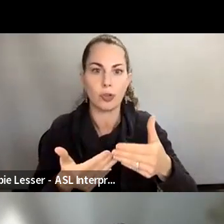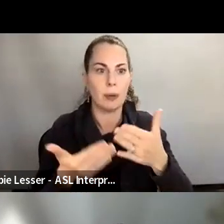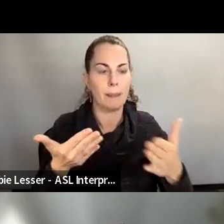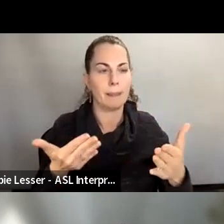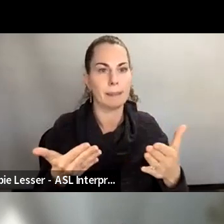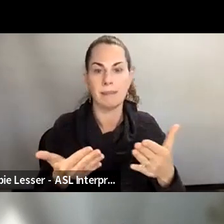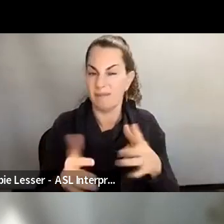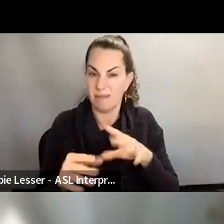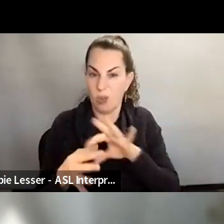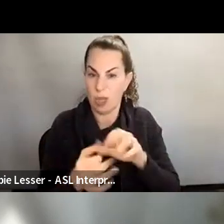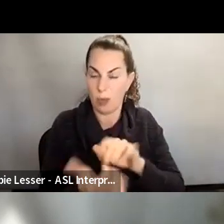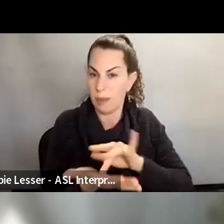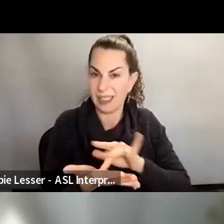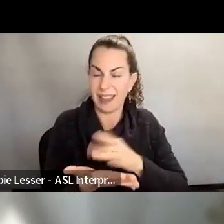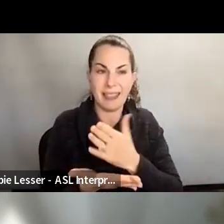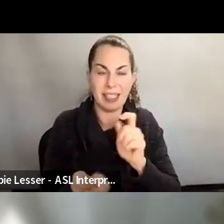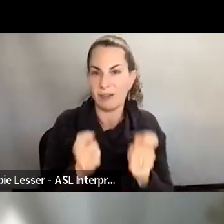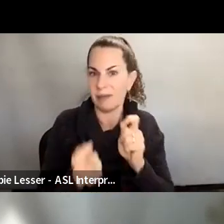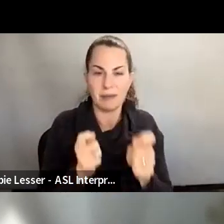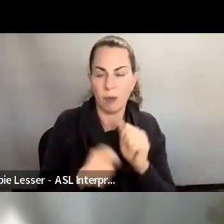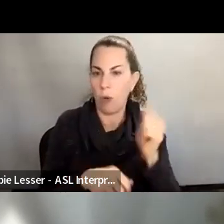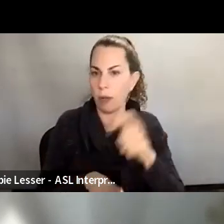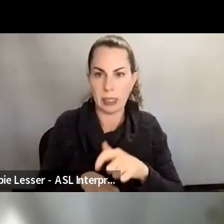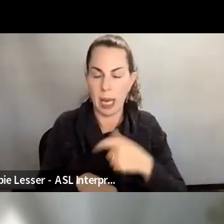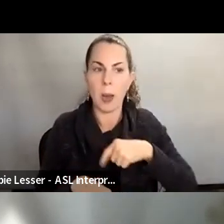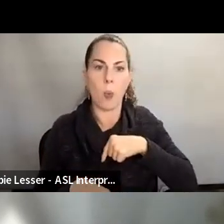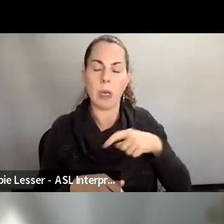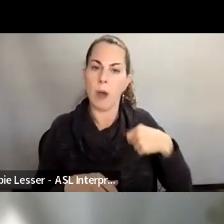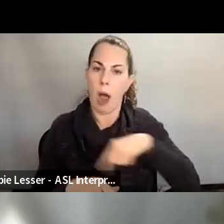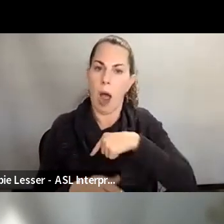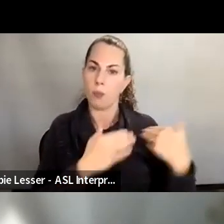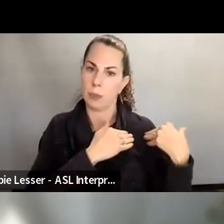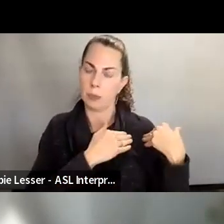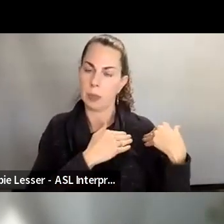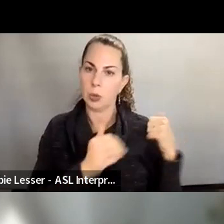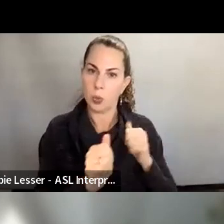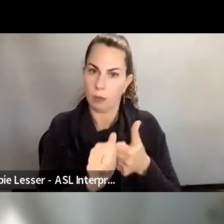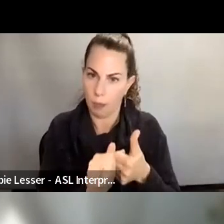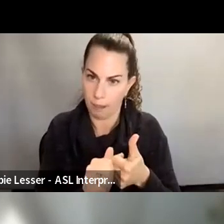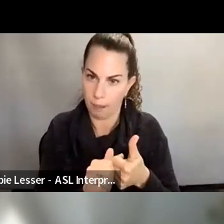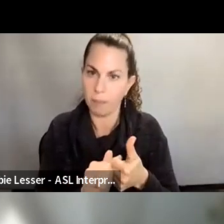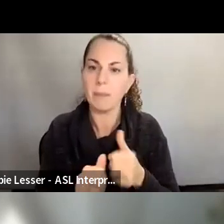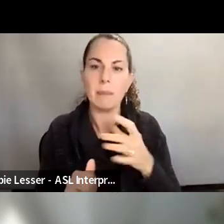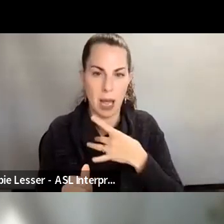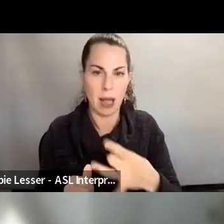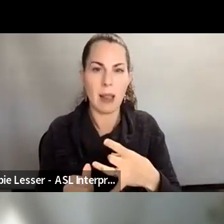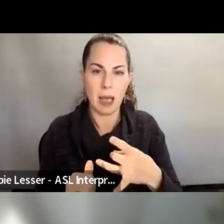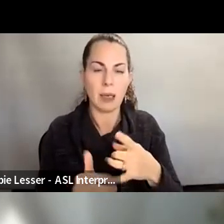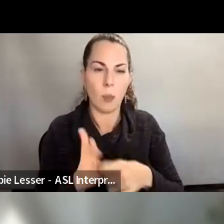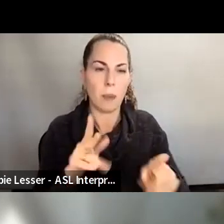things change all the time, and it's our job to get caught up with those things. And I really like what people were saying about